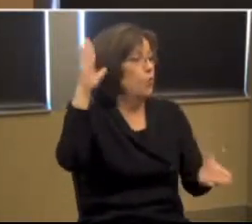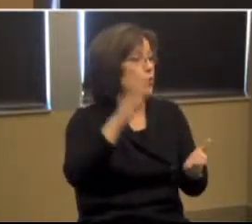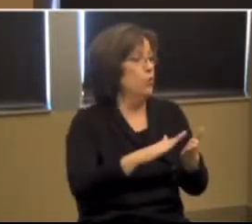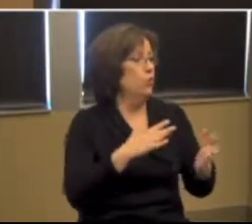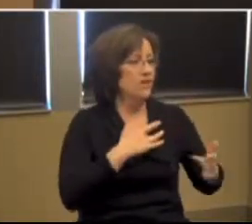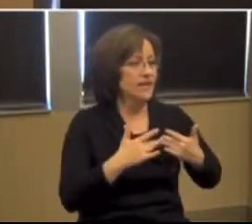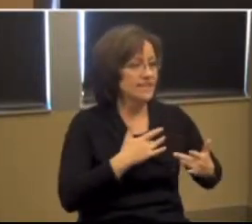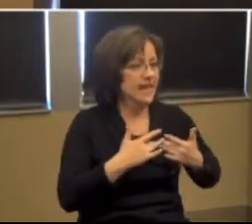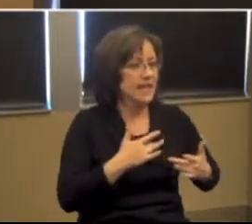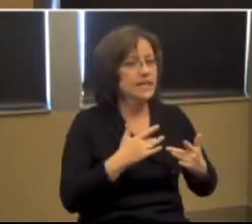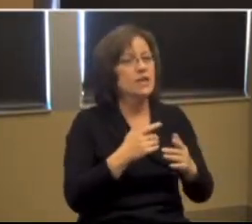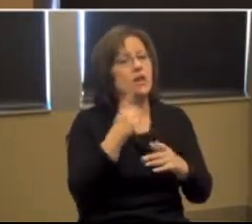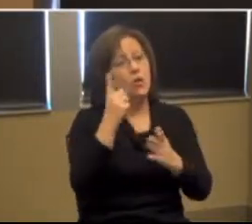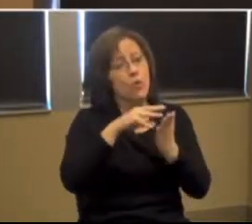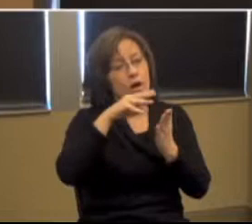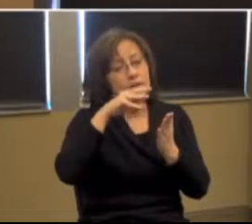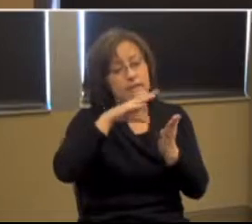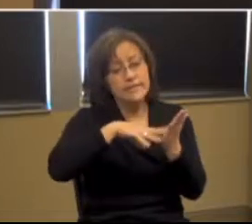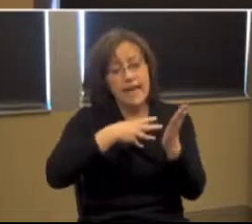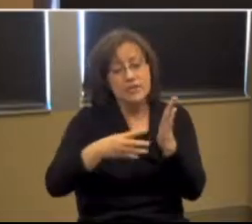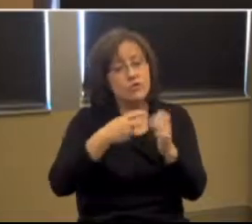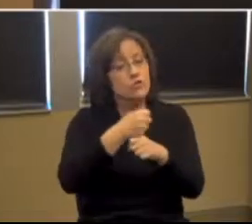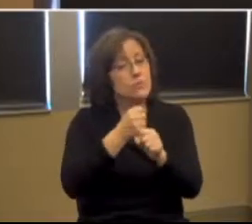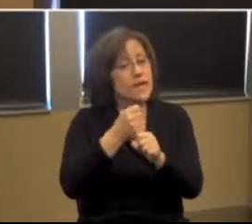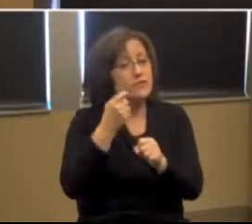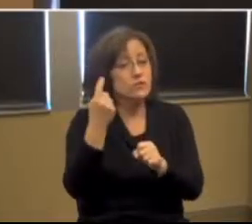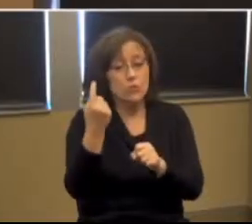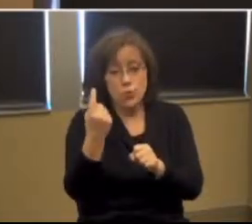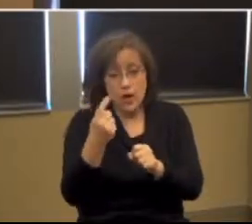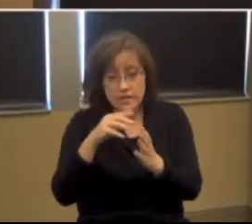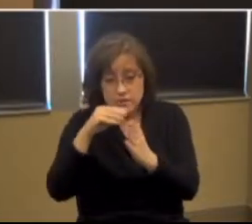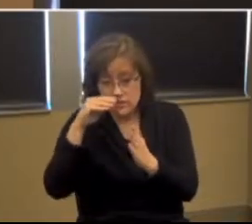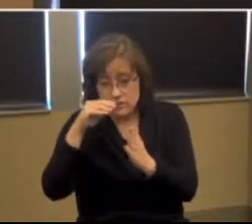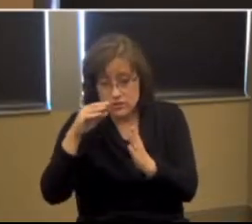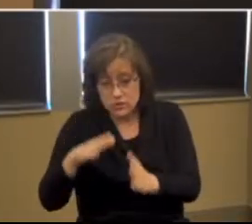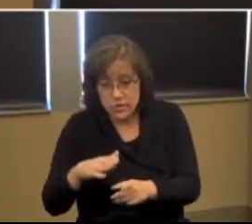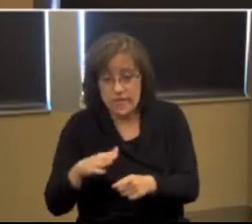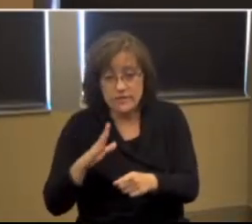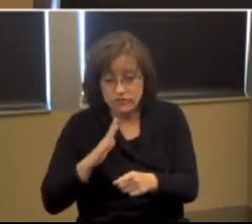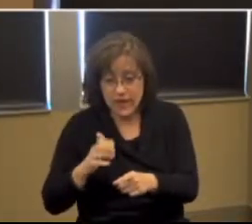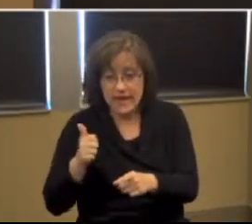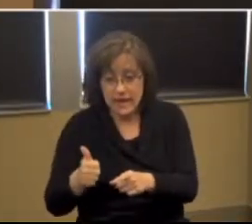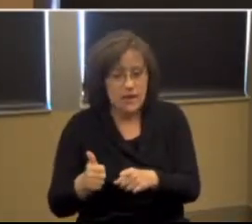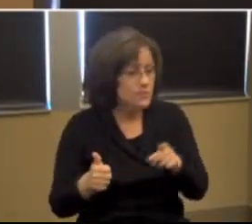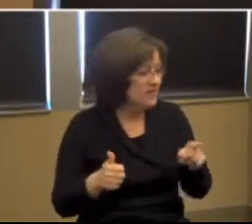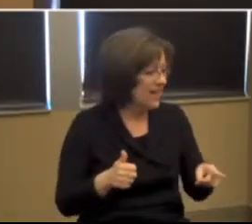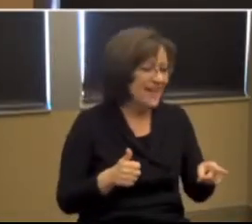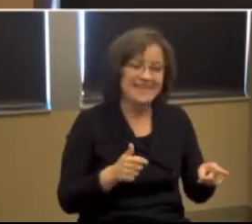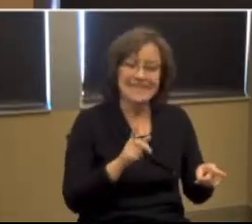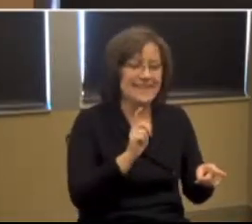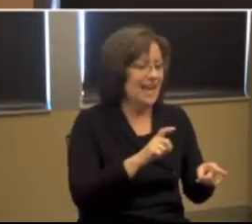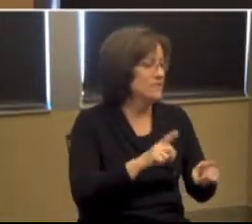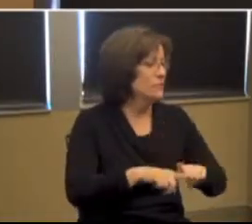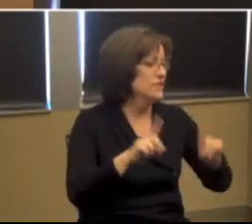schedule that you create for one student may not work for the next student. It may have to look very, very different. So we're going to talk about what those different types